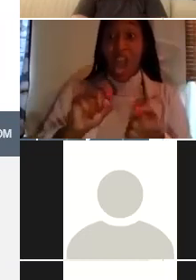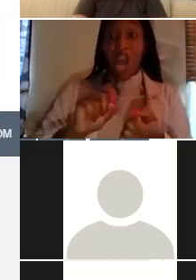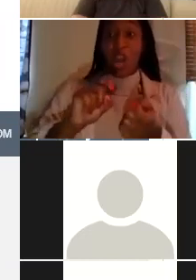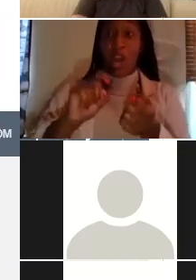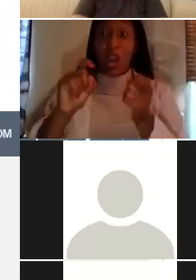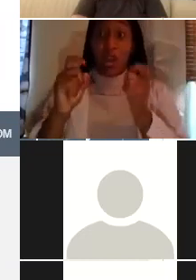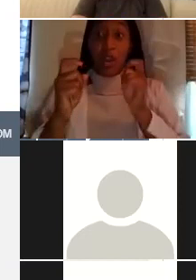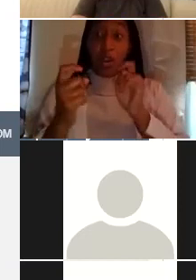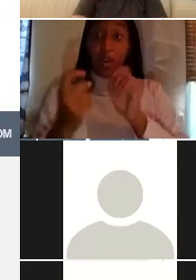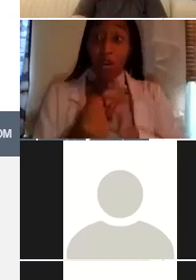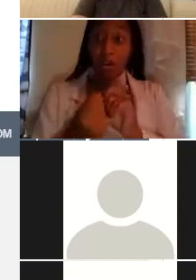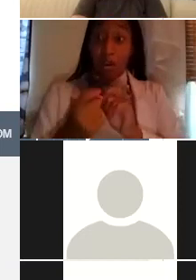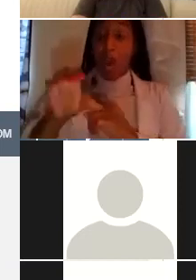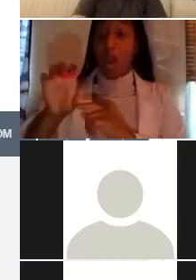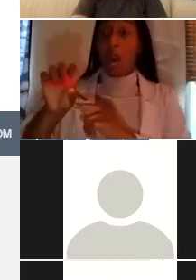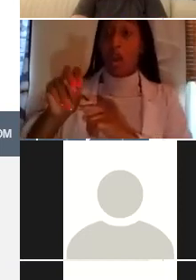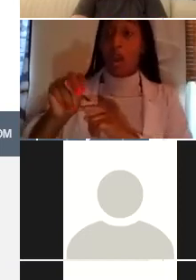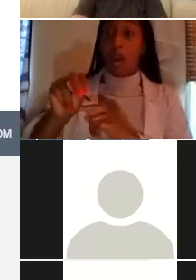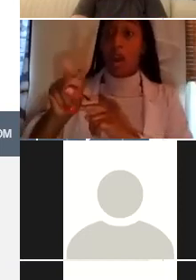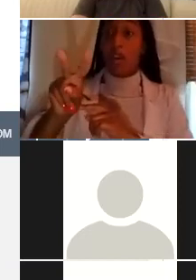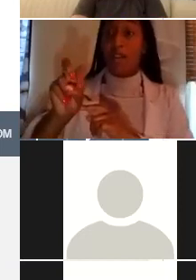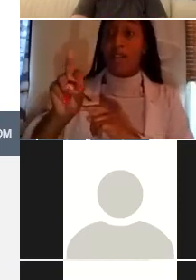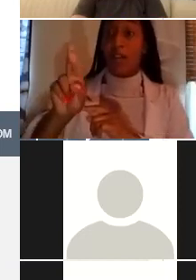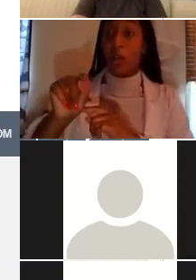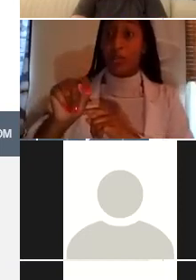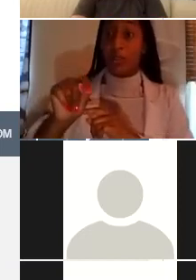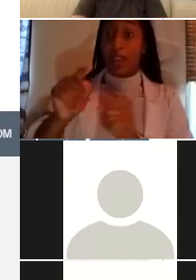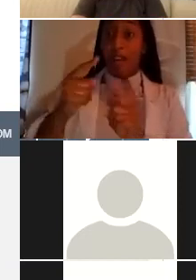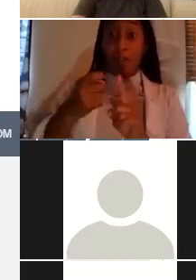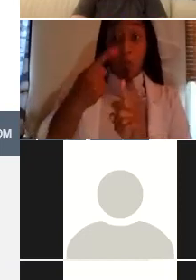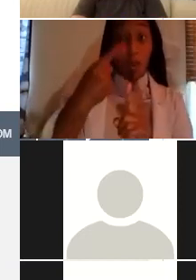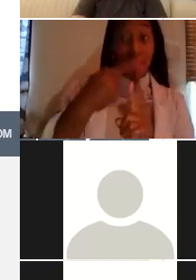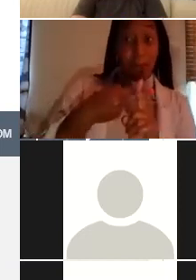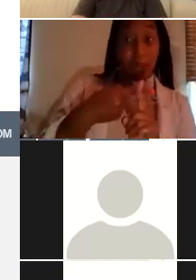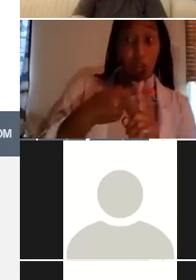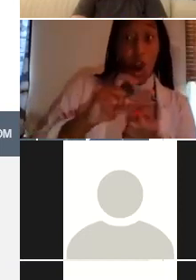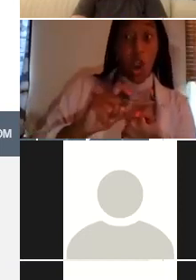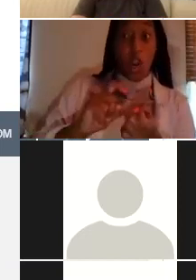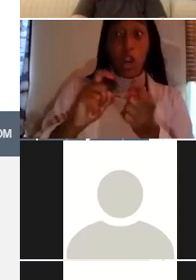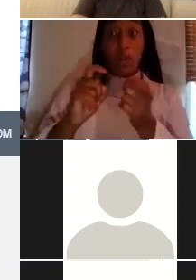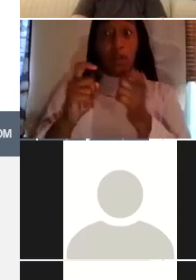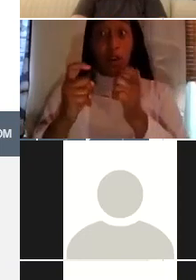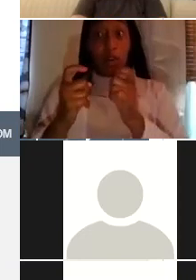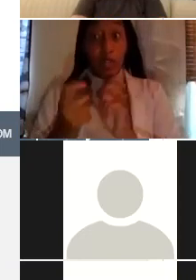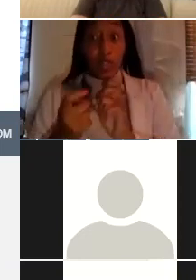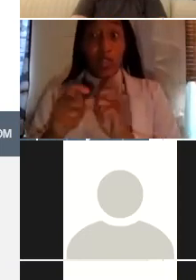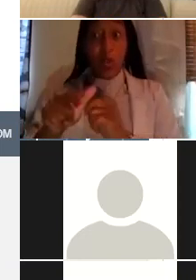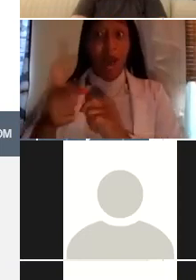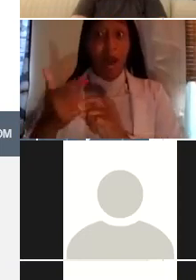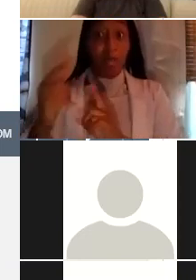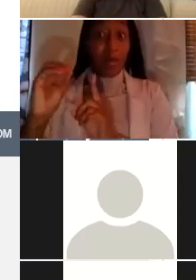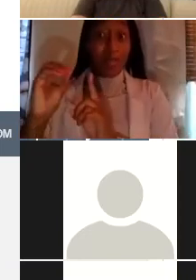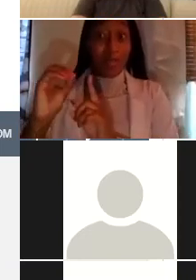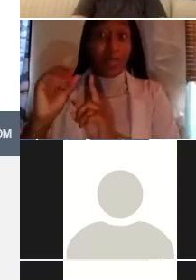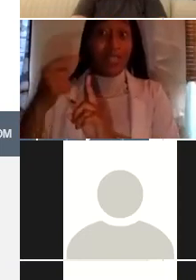do that. You don't have to, even when you're doing the homework that relates to this, you can just use the